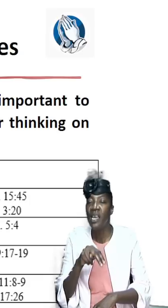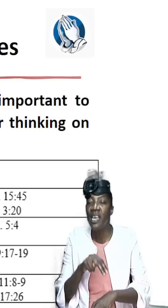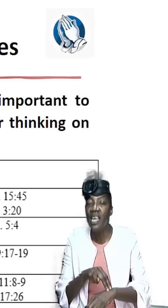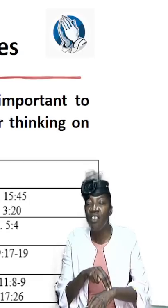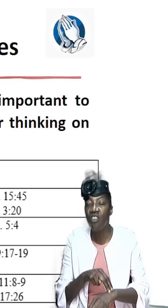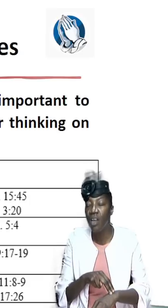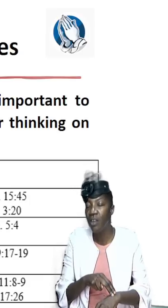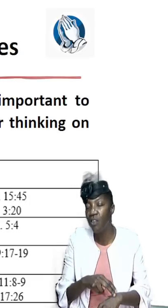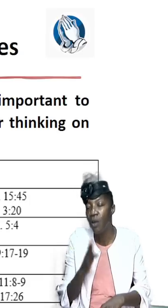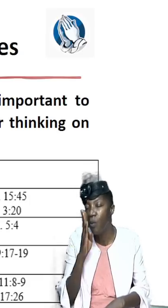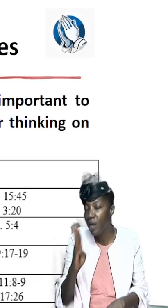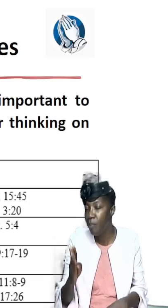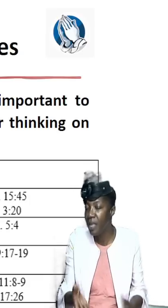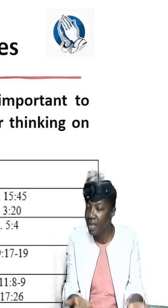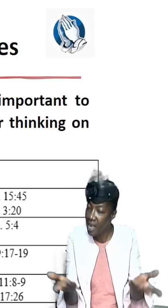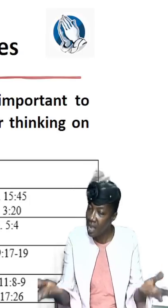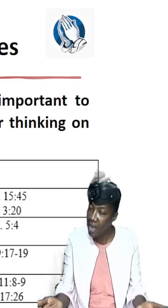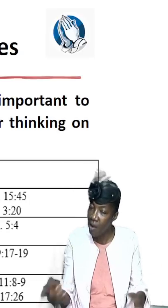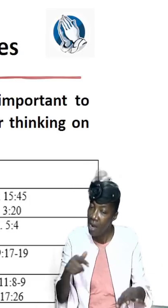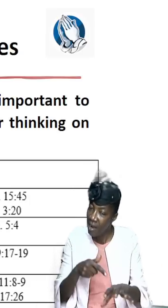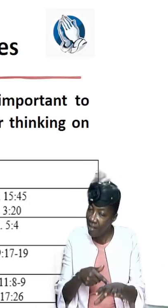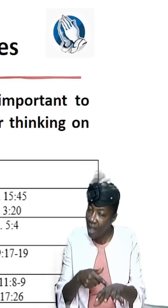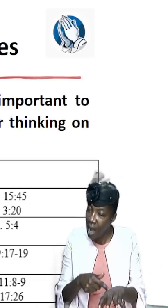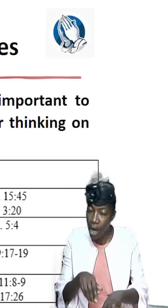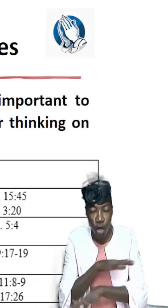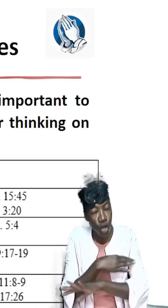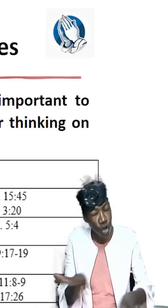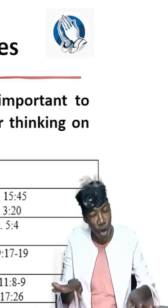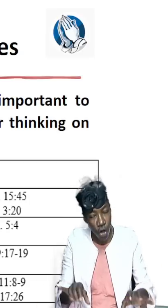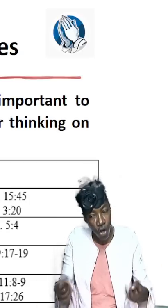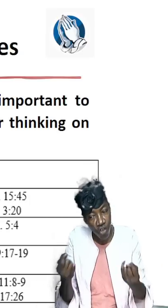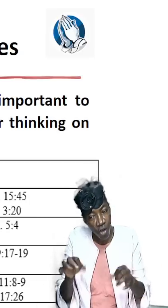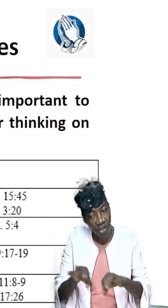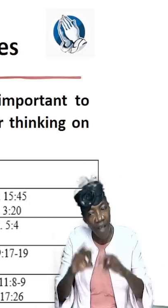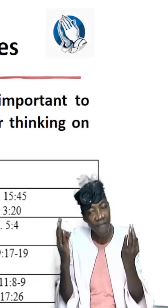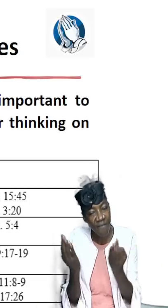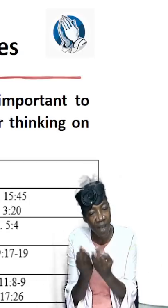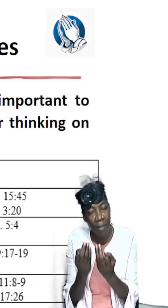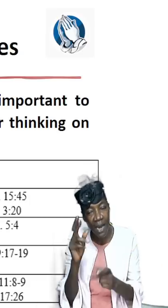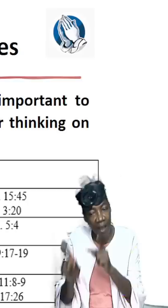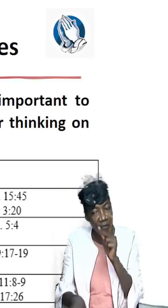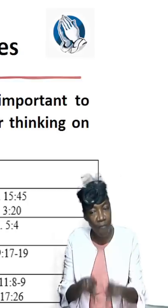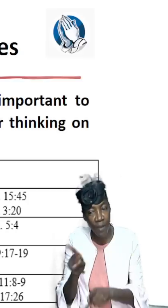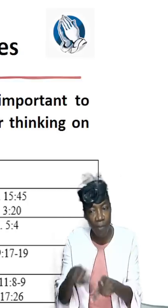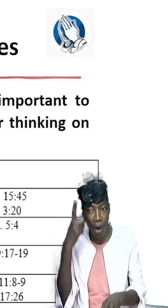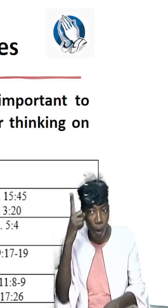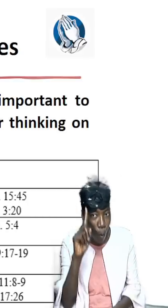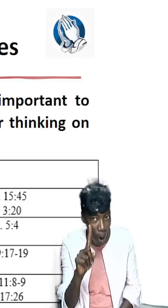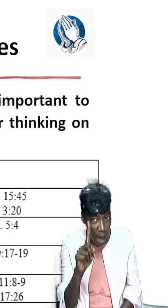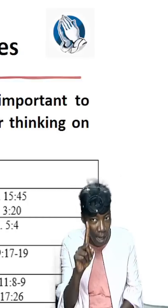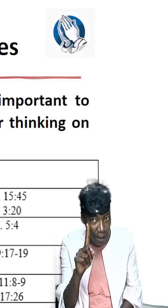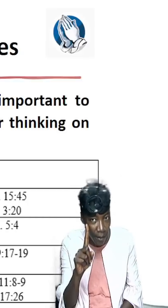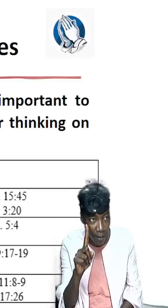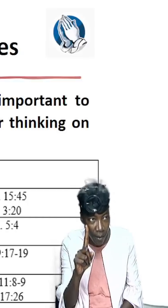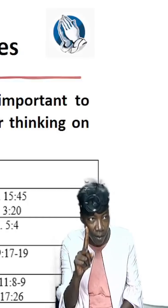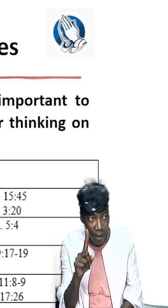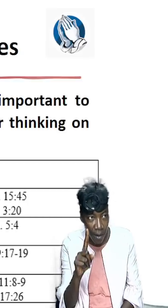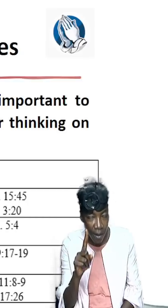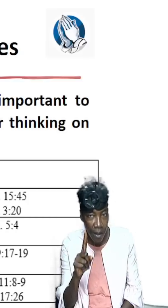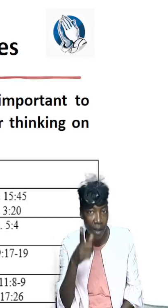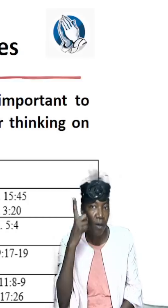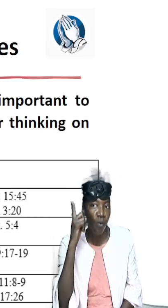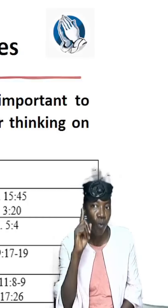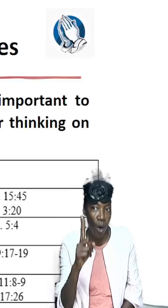be around. But at the start, there was none. It was just a family of people, one set of folks